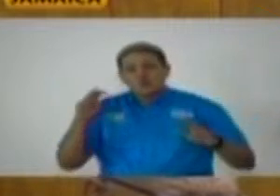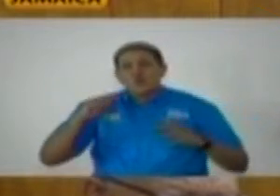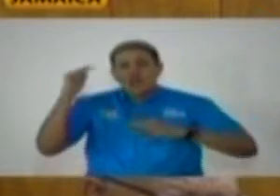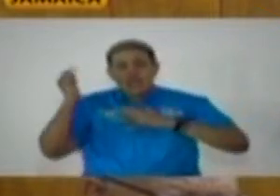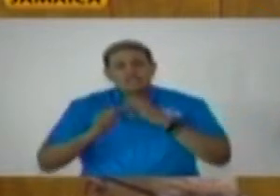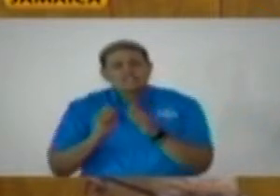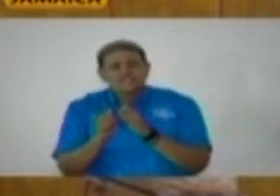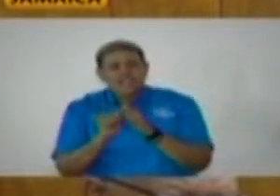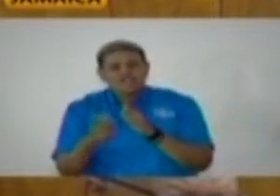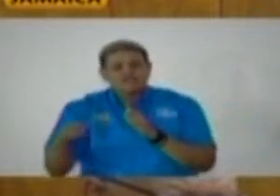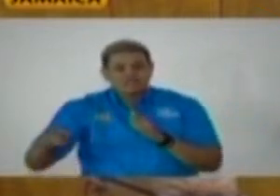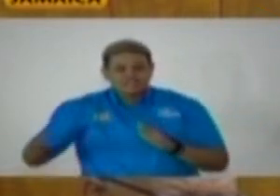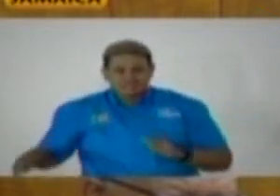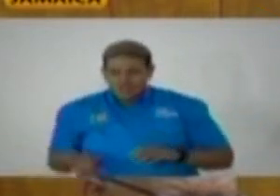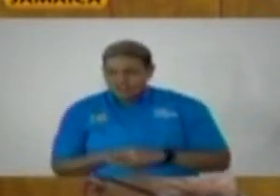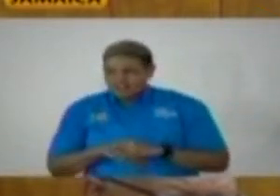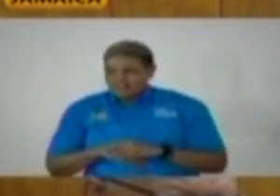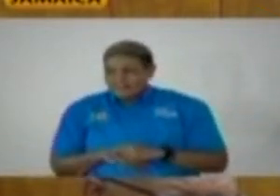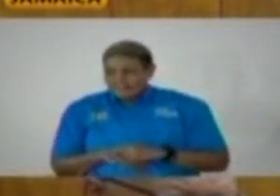cash transfer.